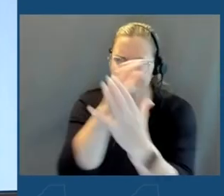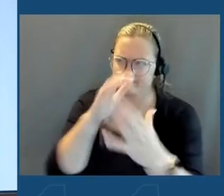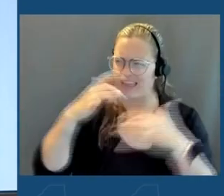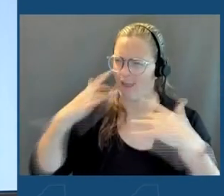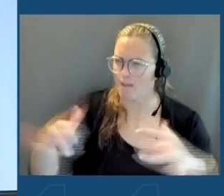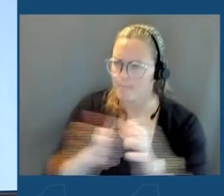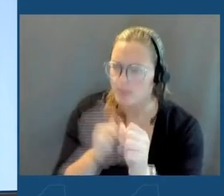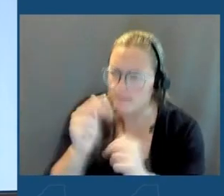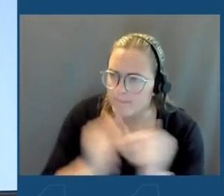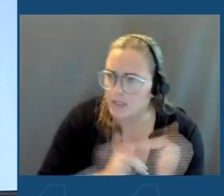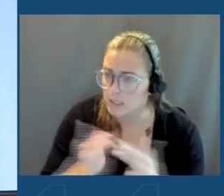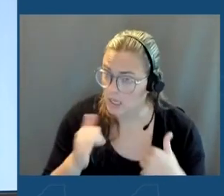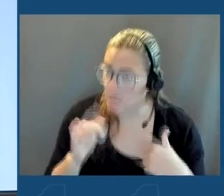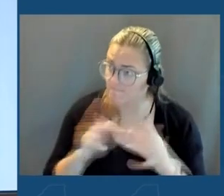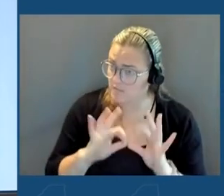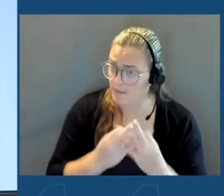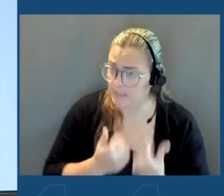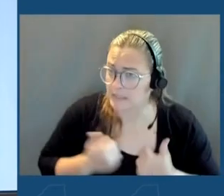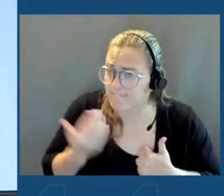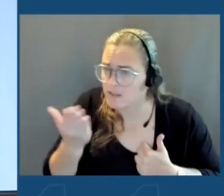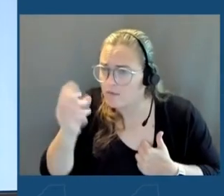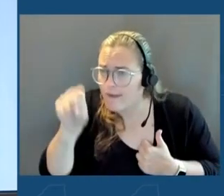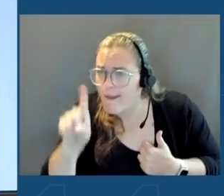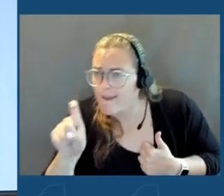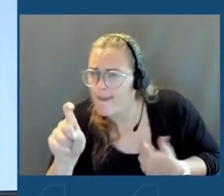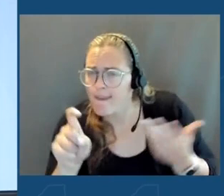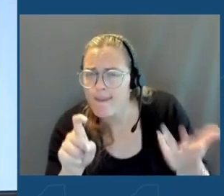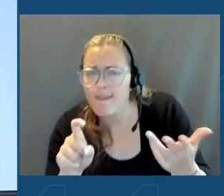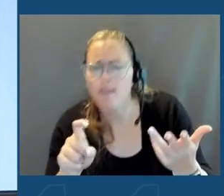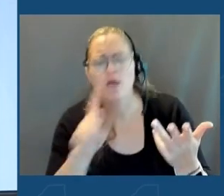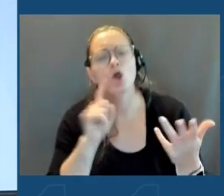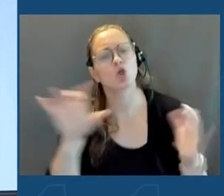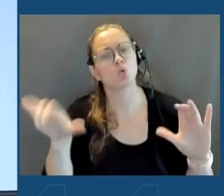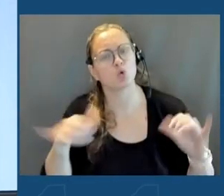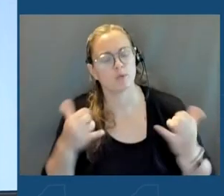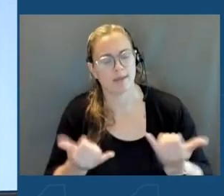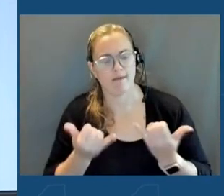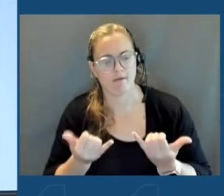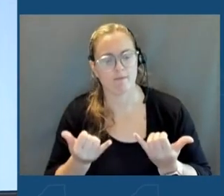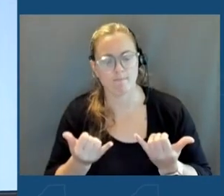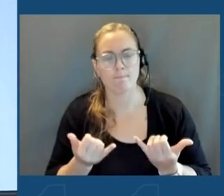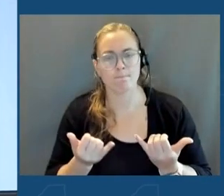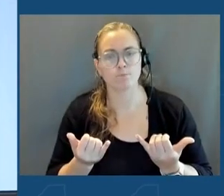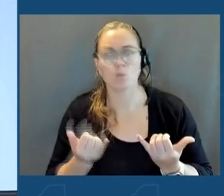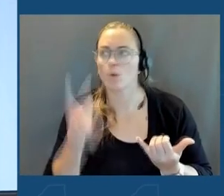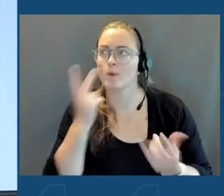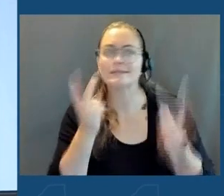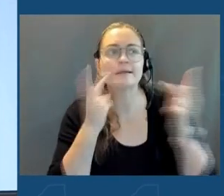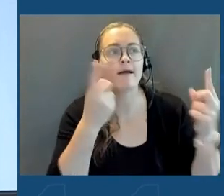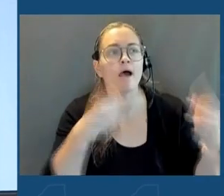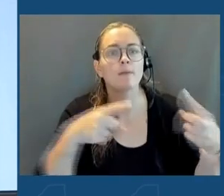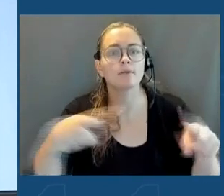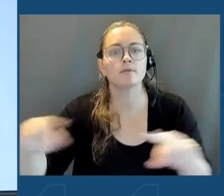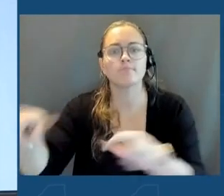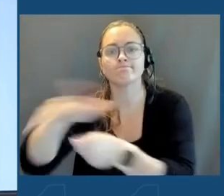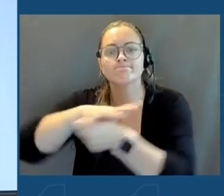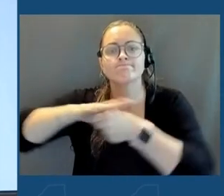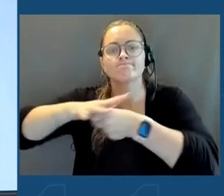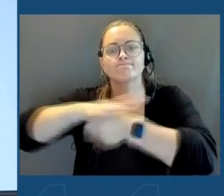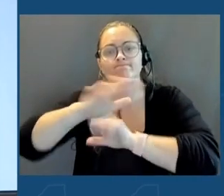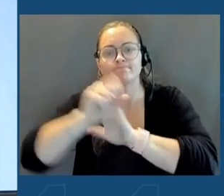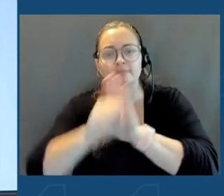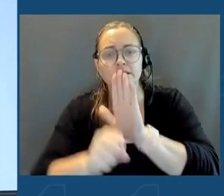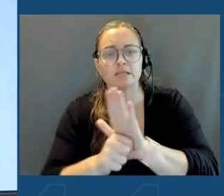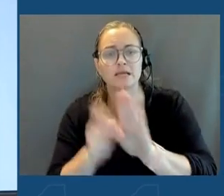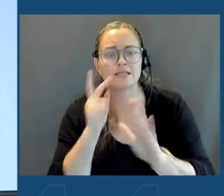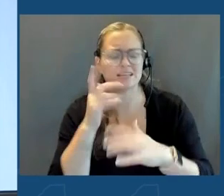have families and live. You are doing here what I want done all over the state. Seeing abandoned